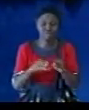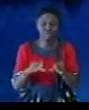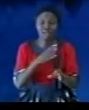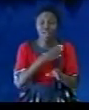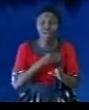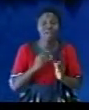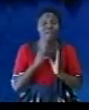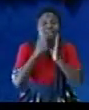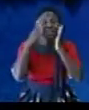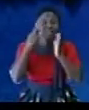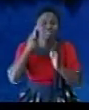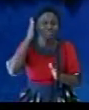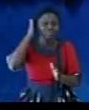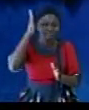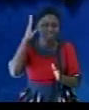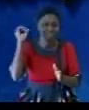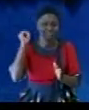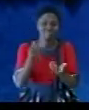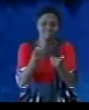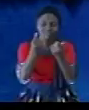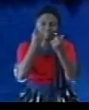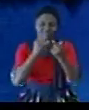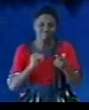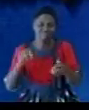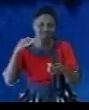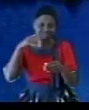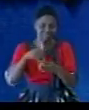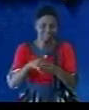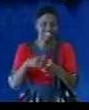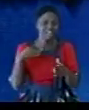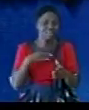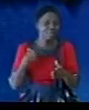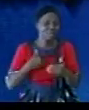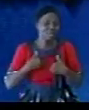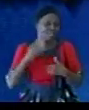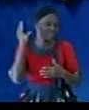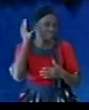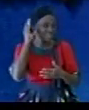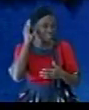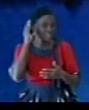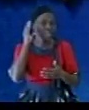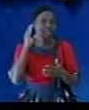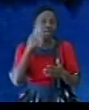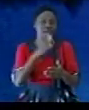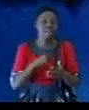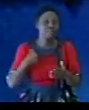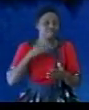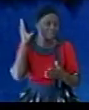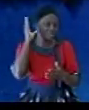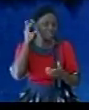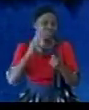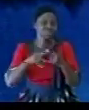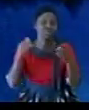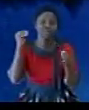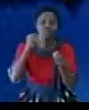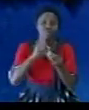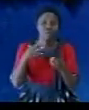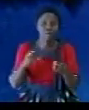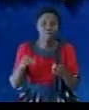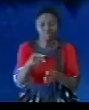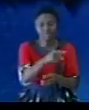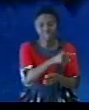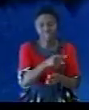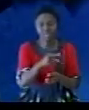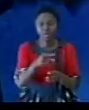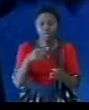in. And we know more than we've listened to tonight, we listen to more of them tomorrow. And more signs and wonders we will see as